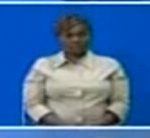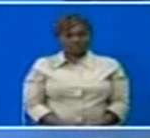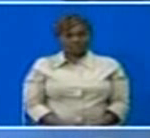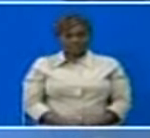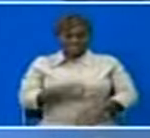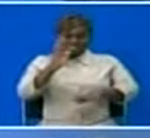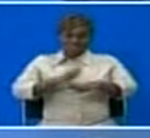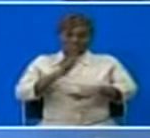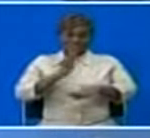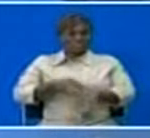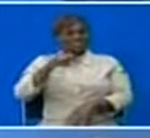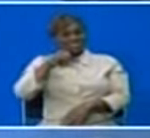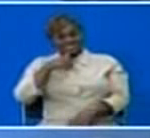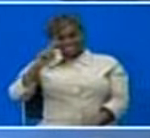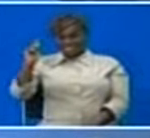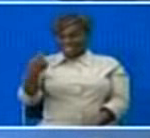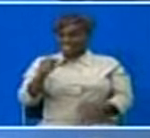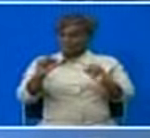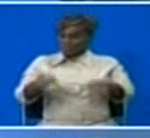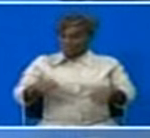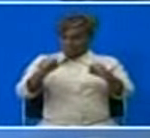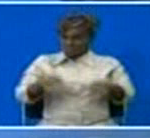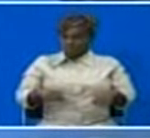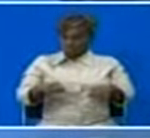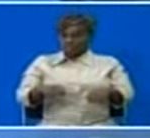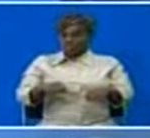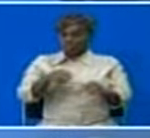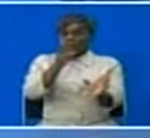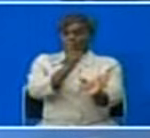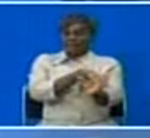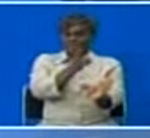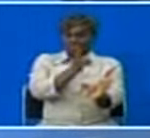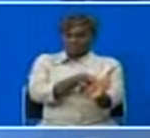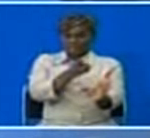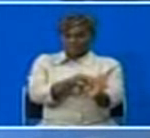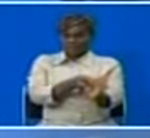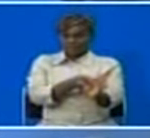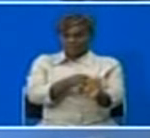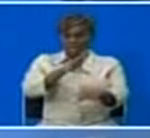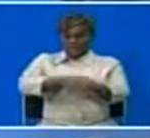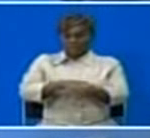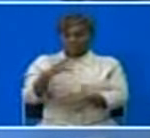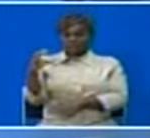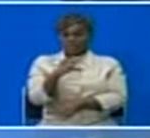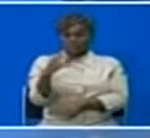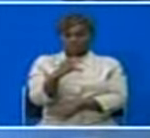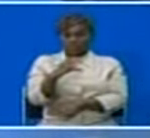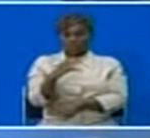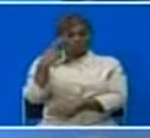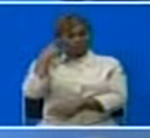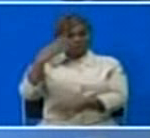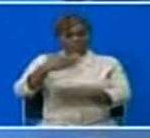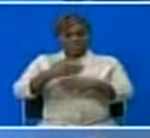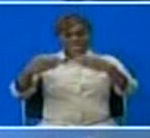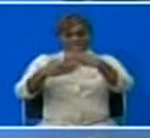indeed some good news there, where Kenyans will now be able to take part in raising capital for real estate